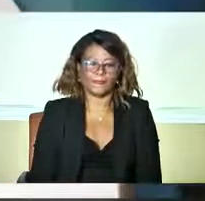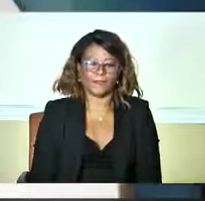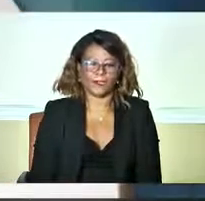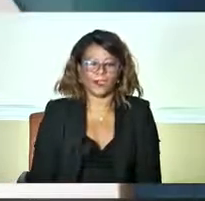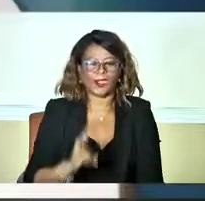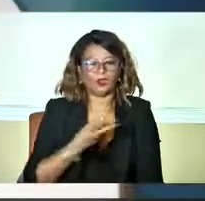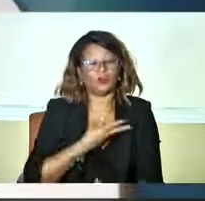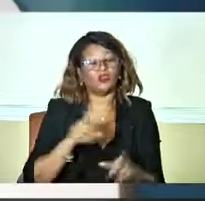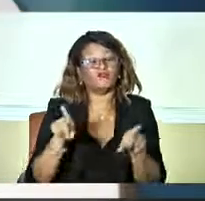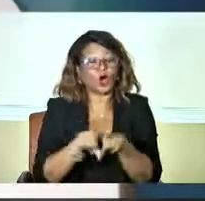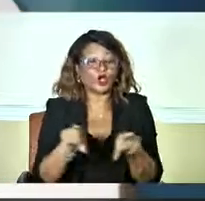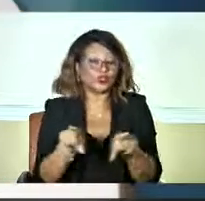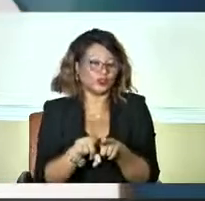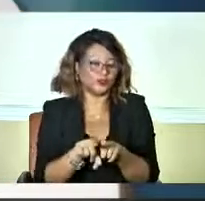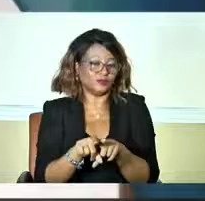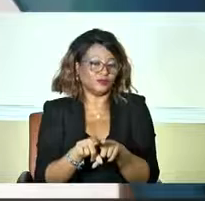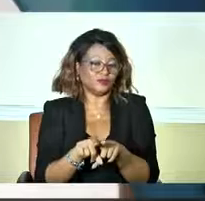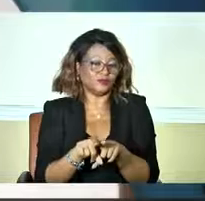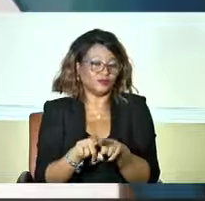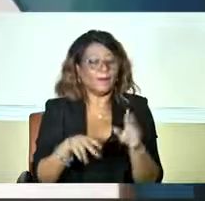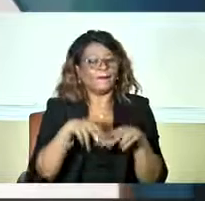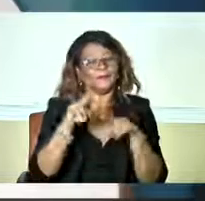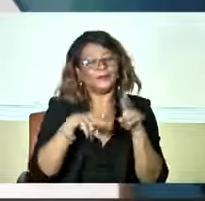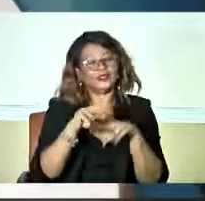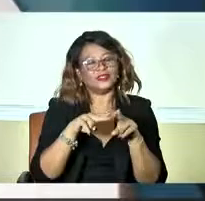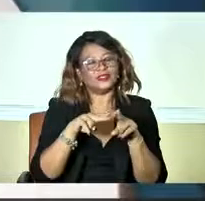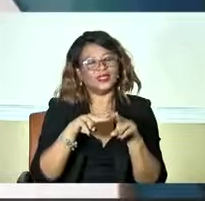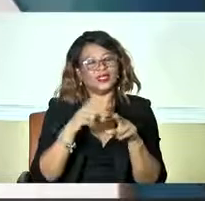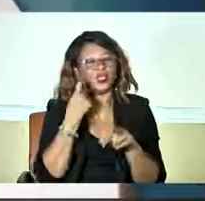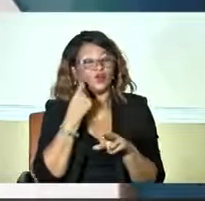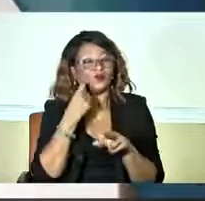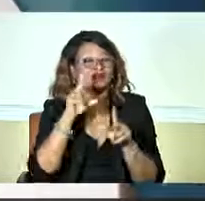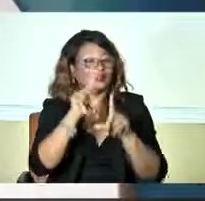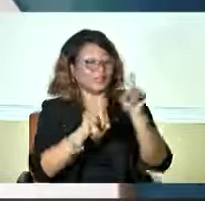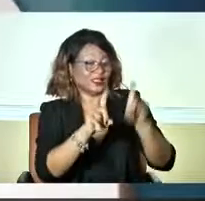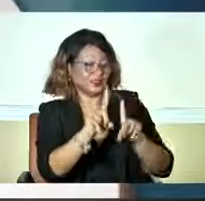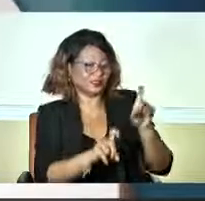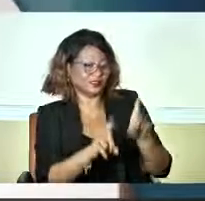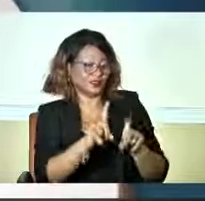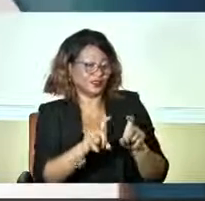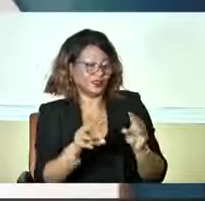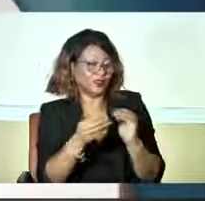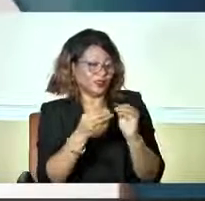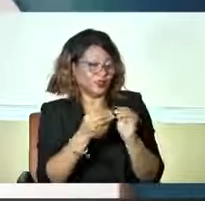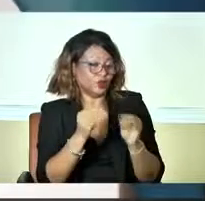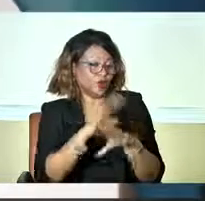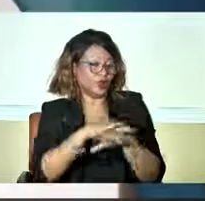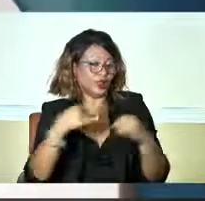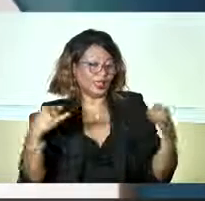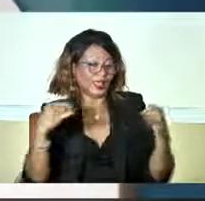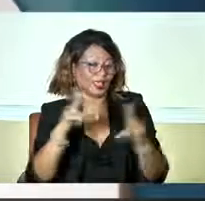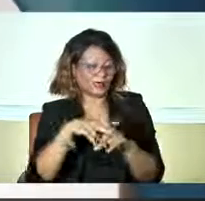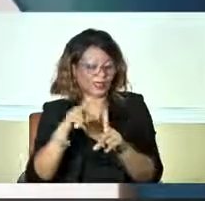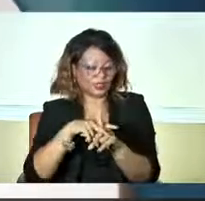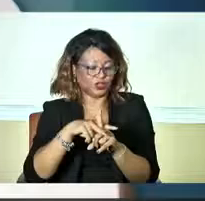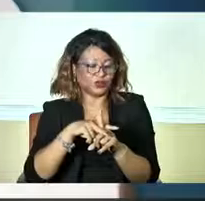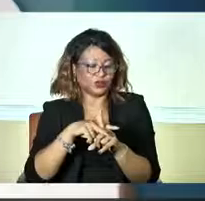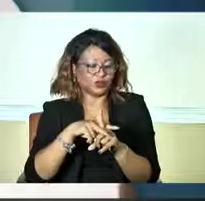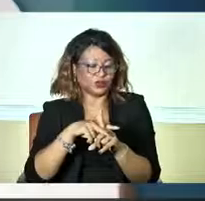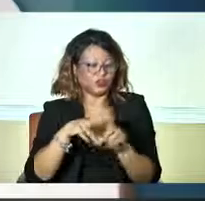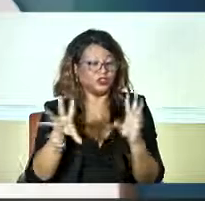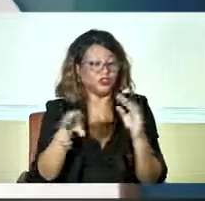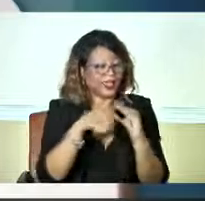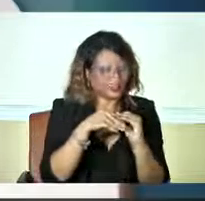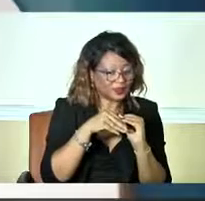We have also built and currently testing additional online applications to be